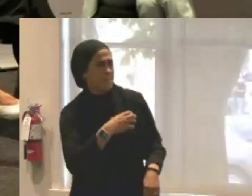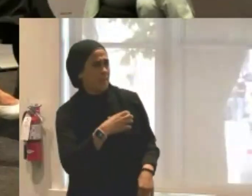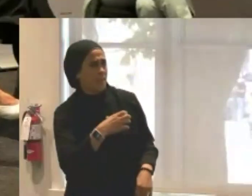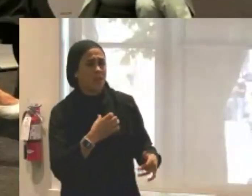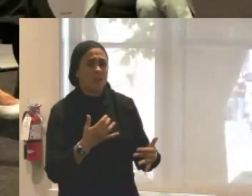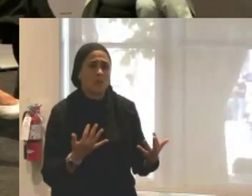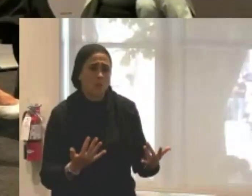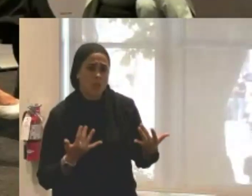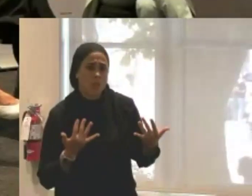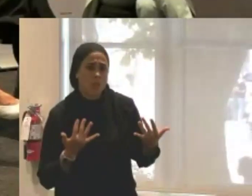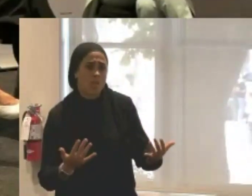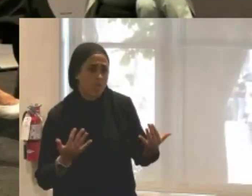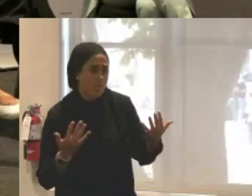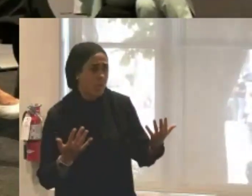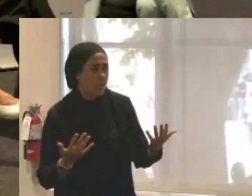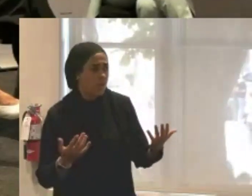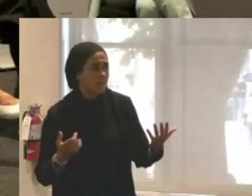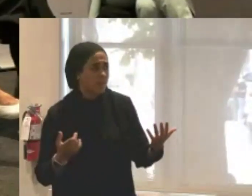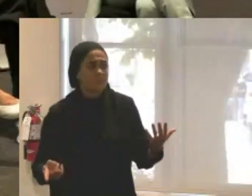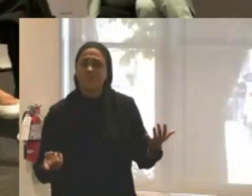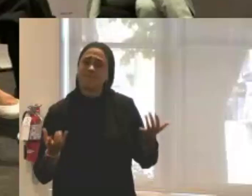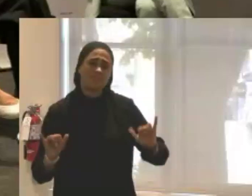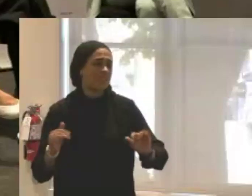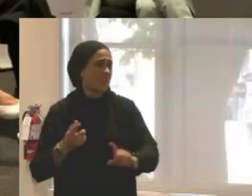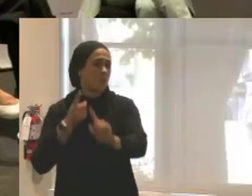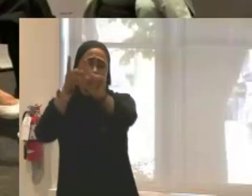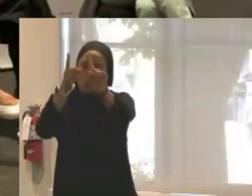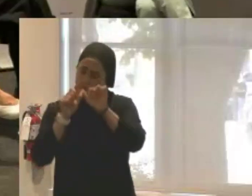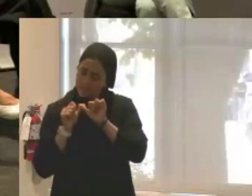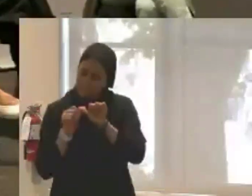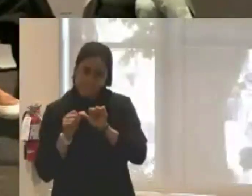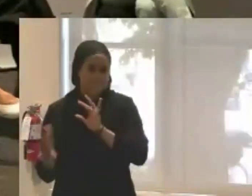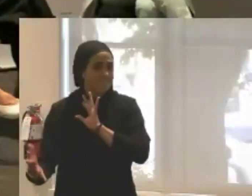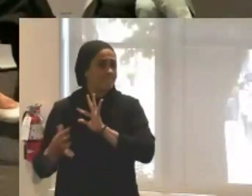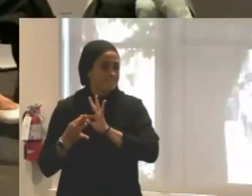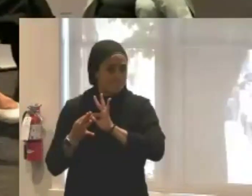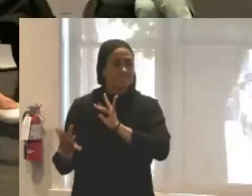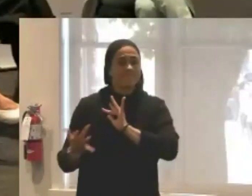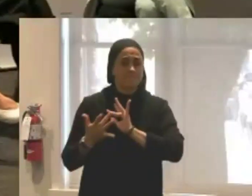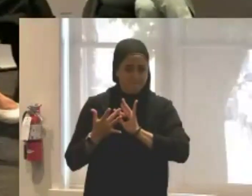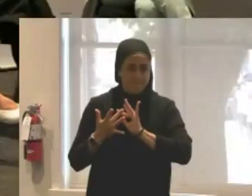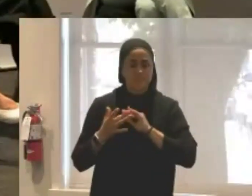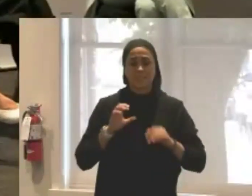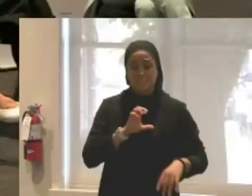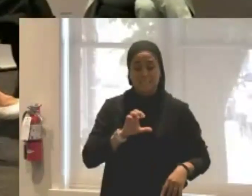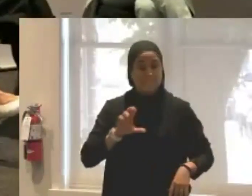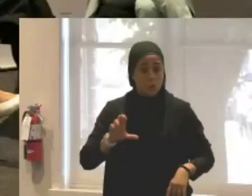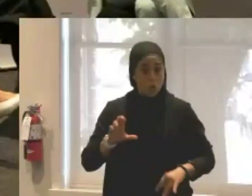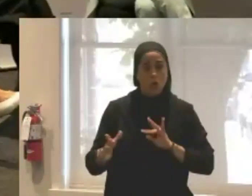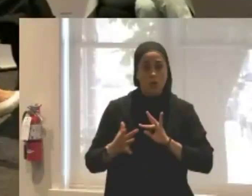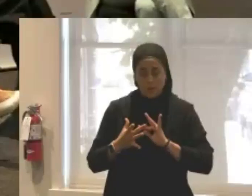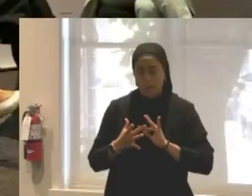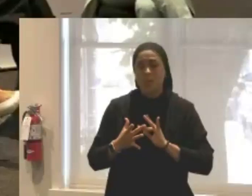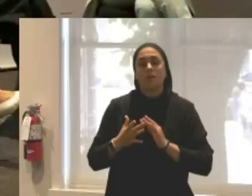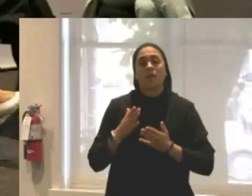And that didn't deter them from their goals in life here. They still connected with us. They were connected at the CCR. They led